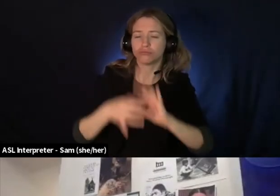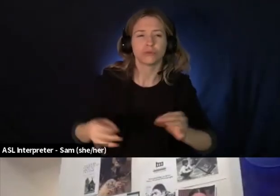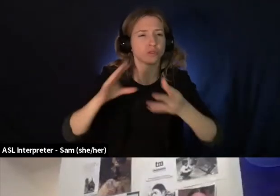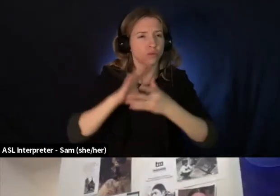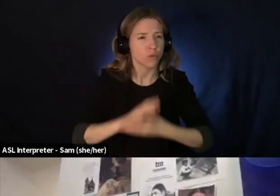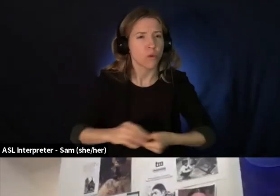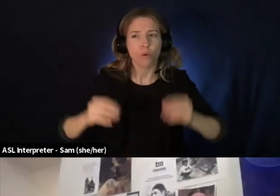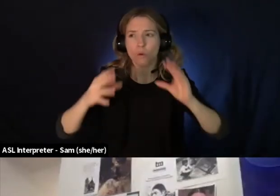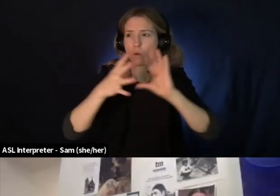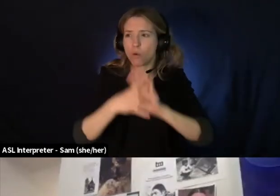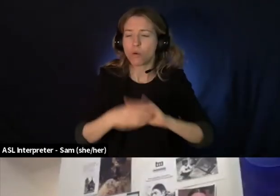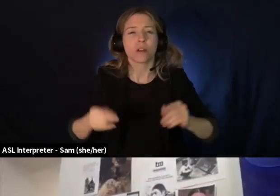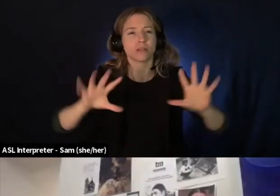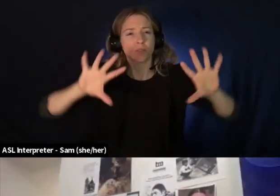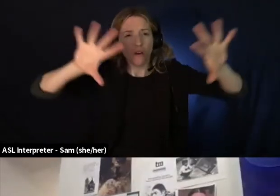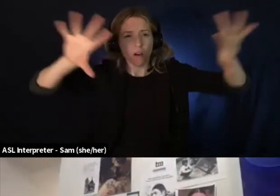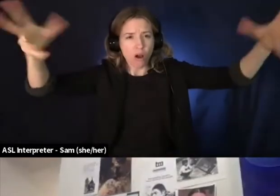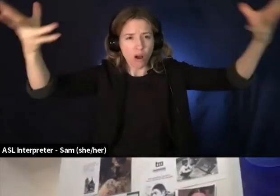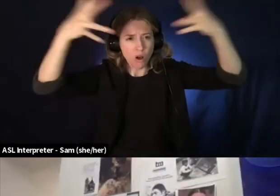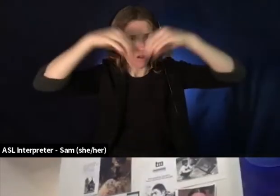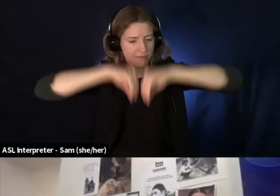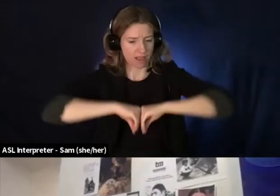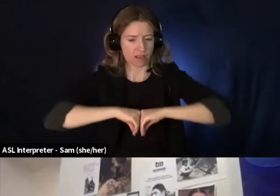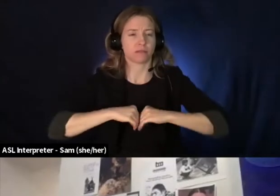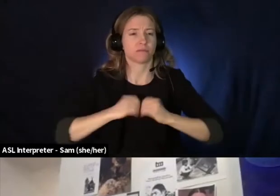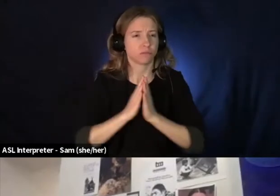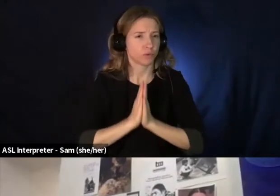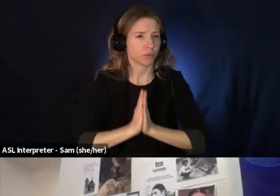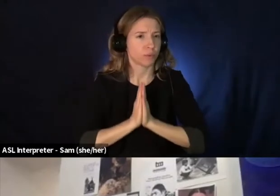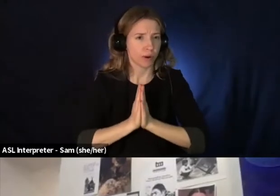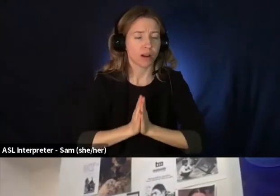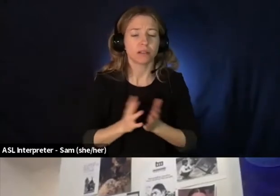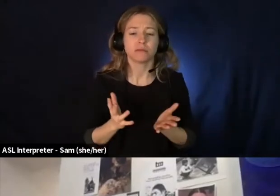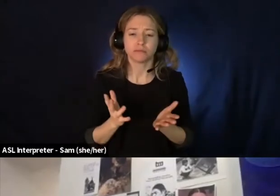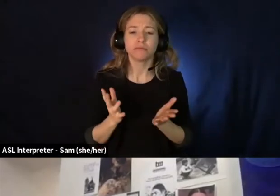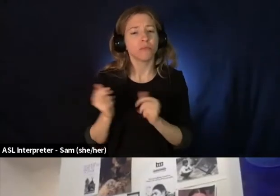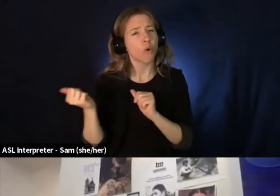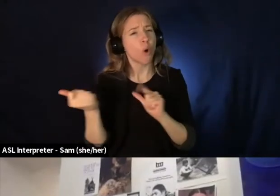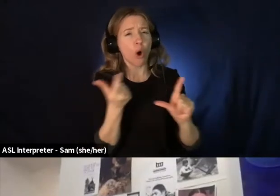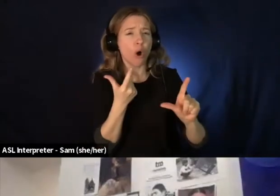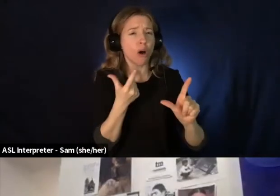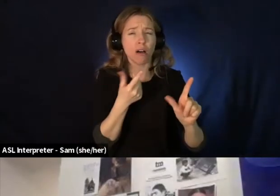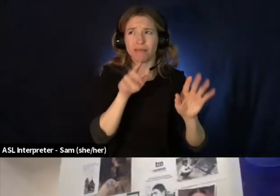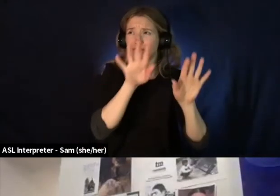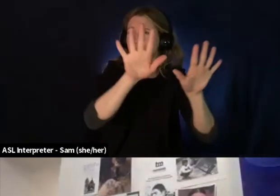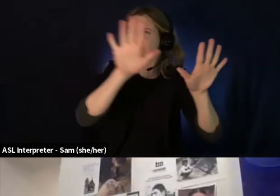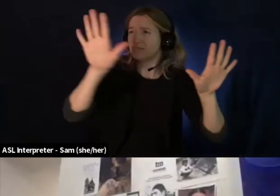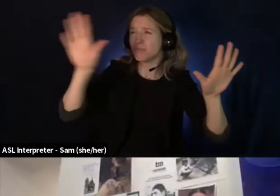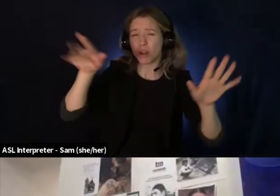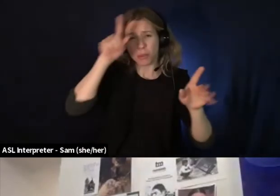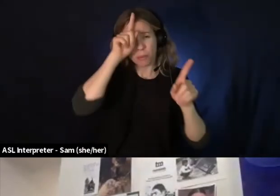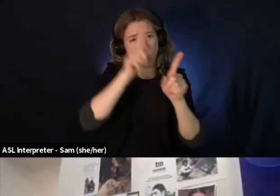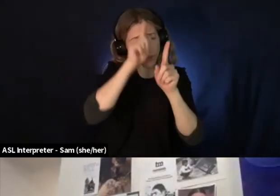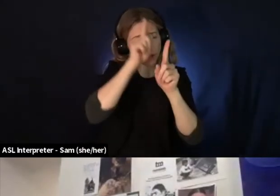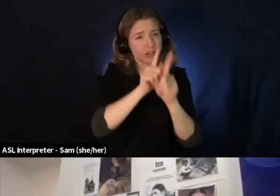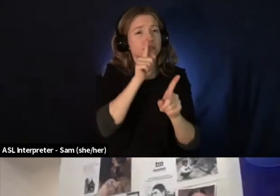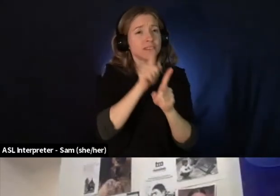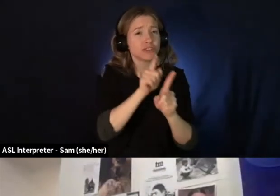brothers and sisters. We looked at the foliage and the greenery and the trees